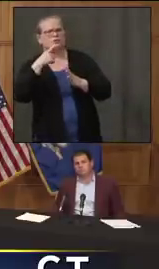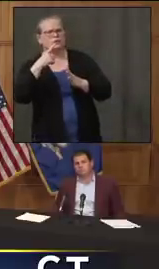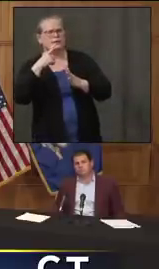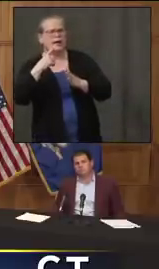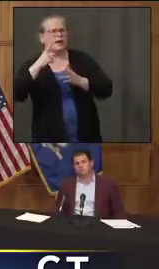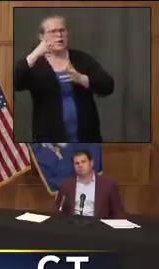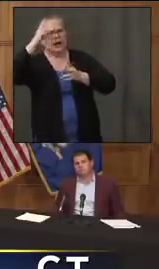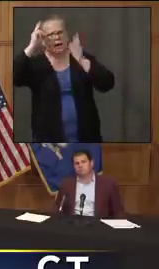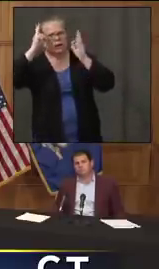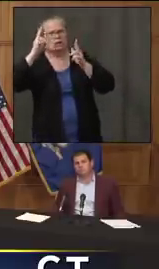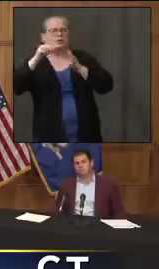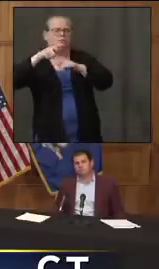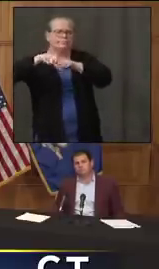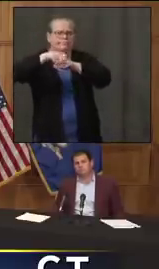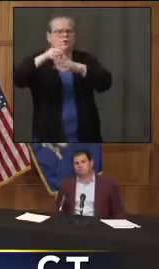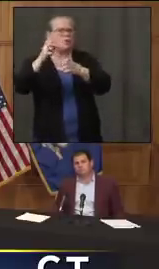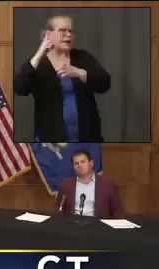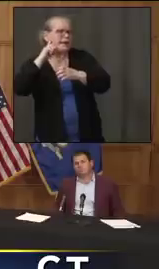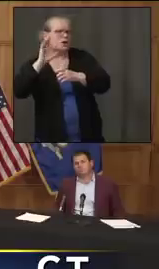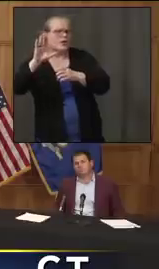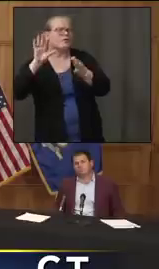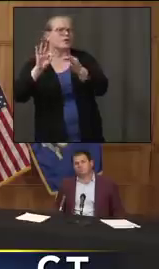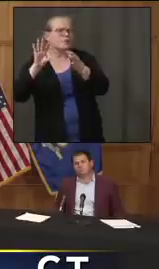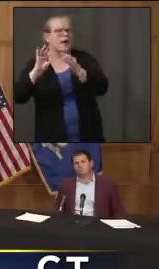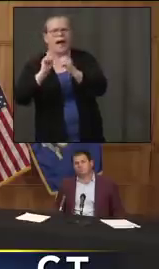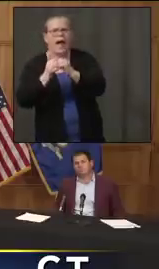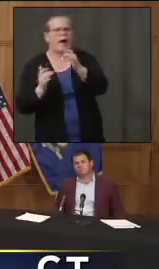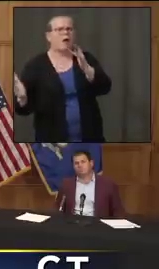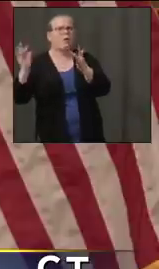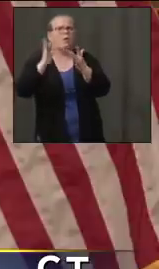their specific concerns straight to your office?